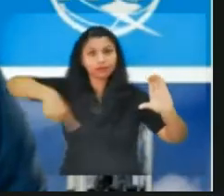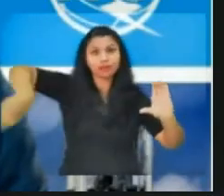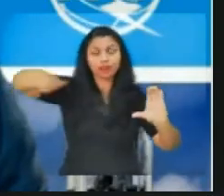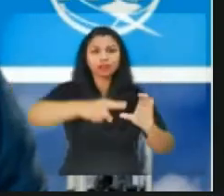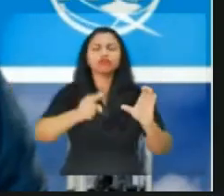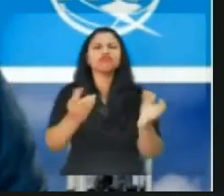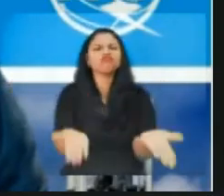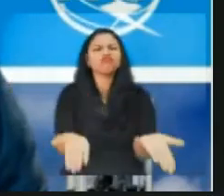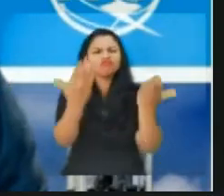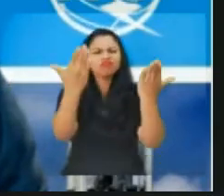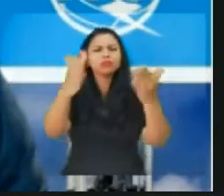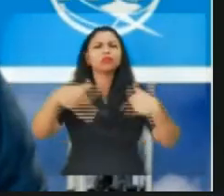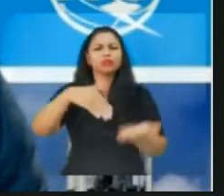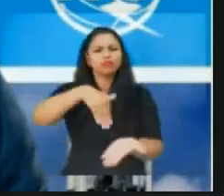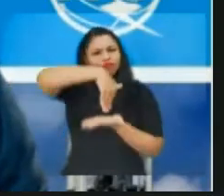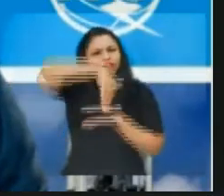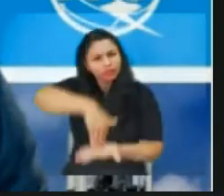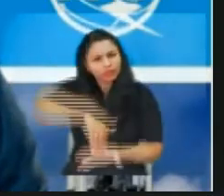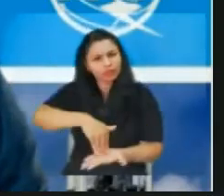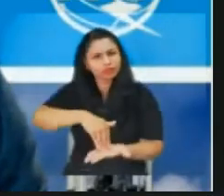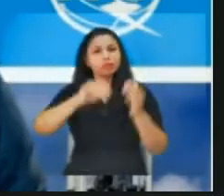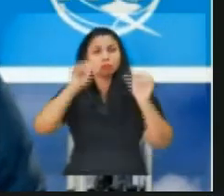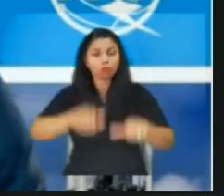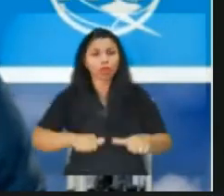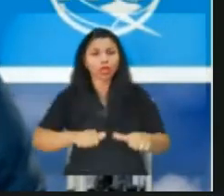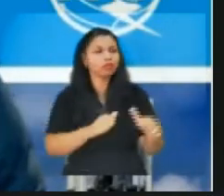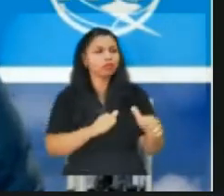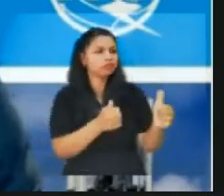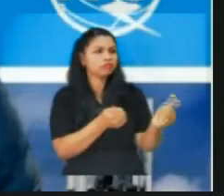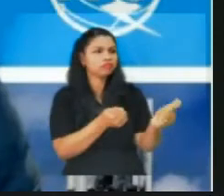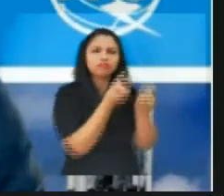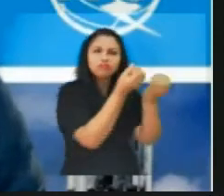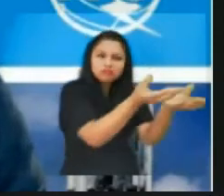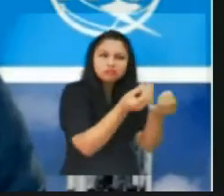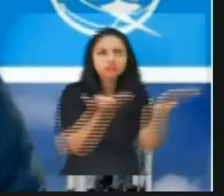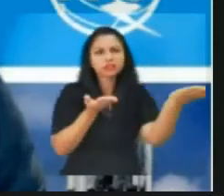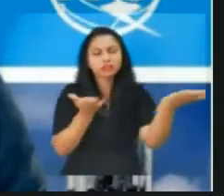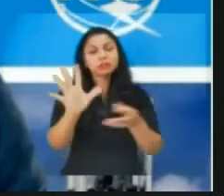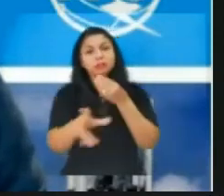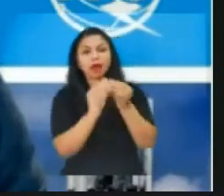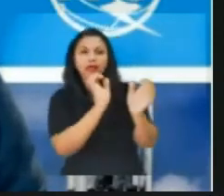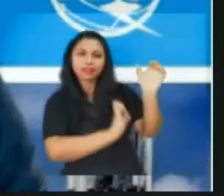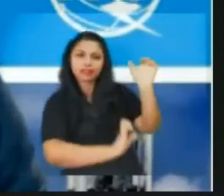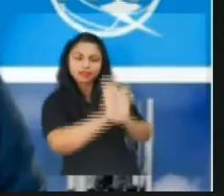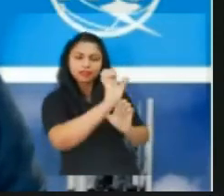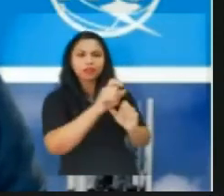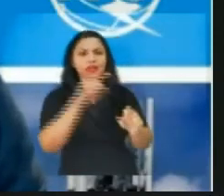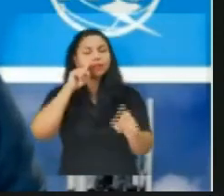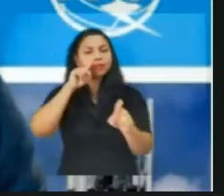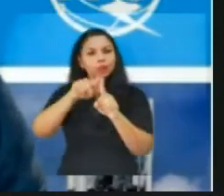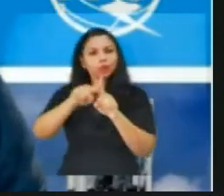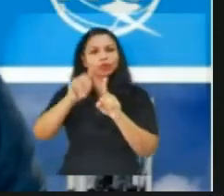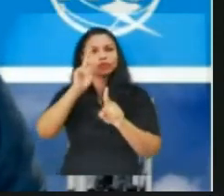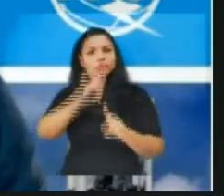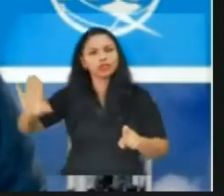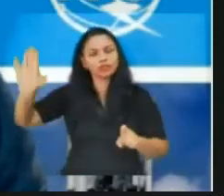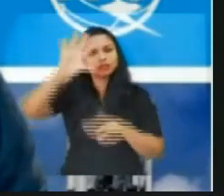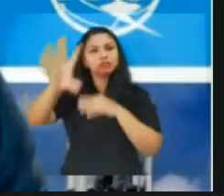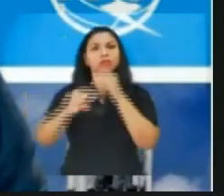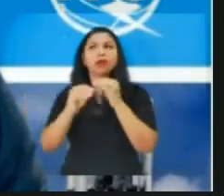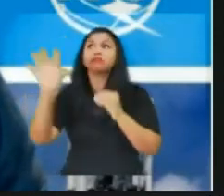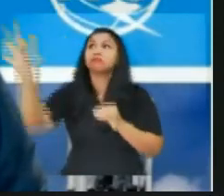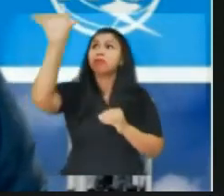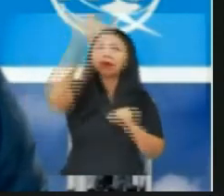They are in a single unique position to transmit and to defend their national interests in the regional realm as well as